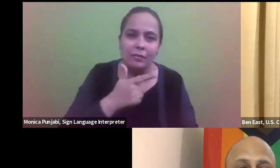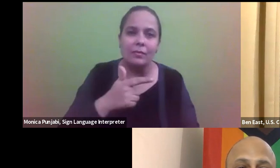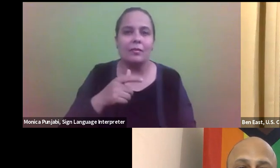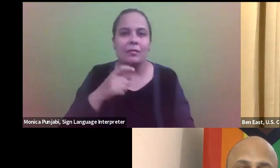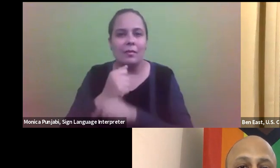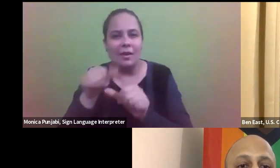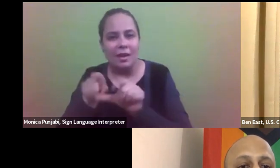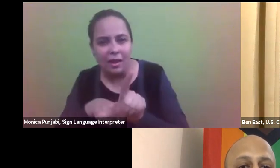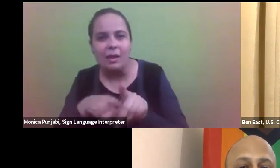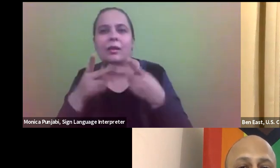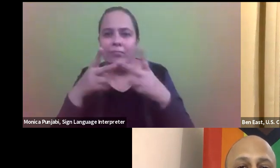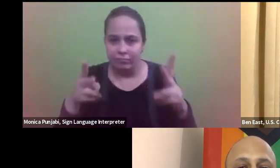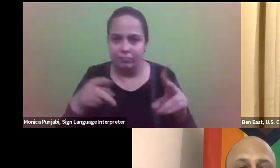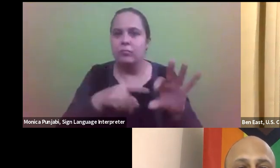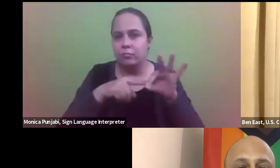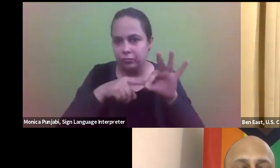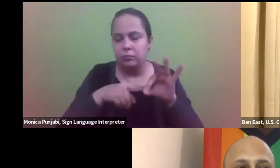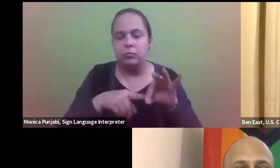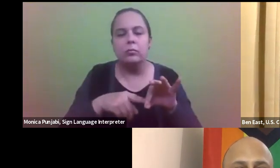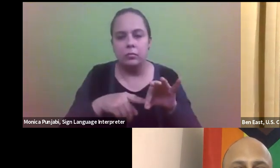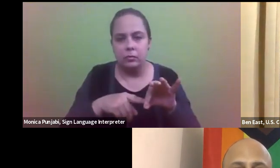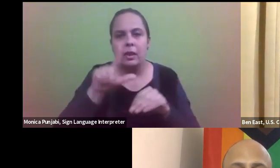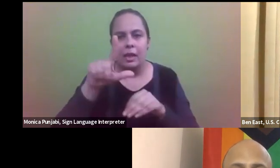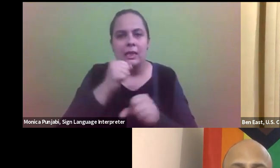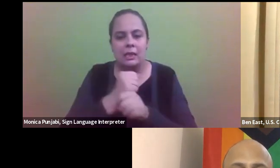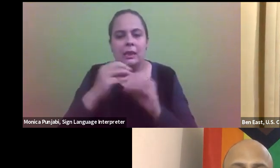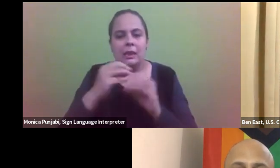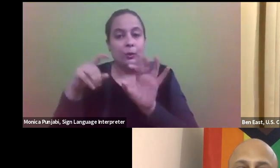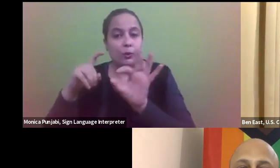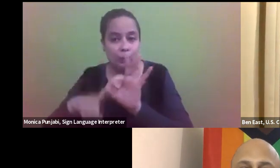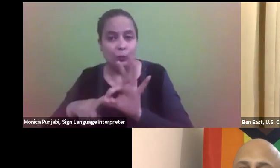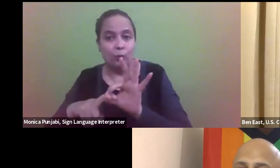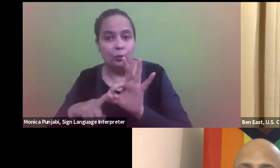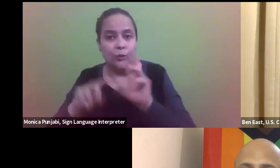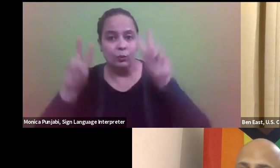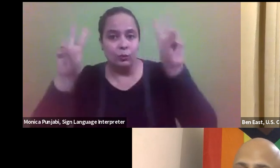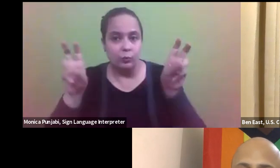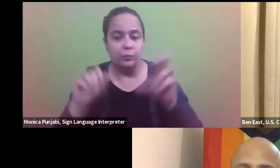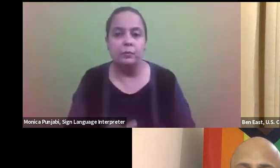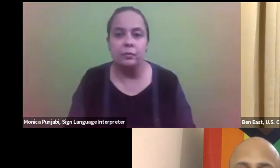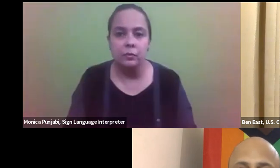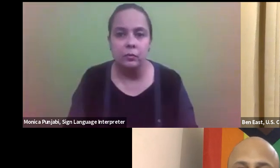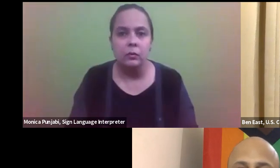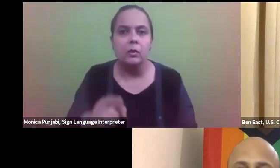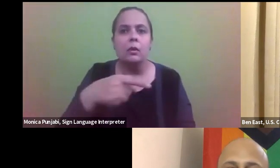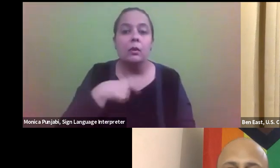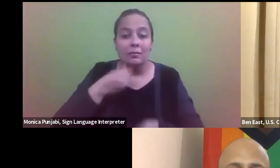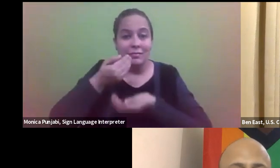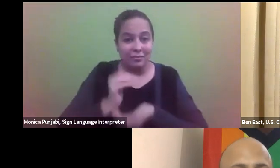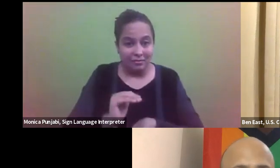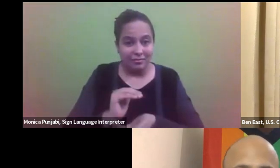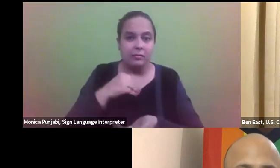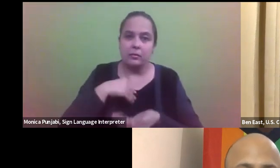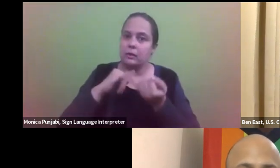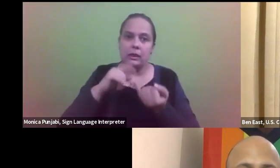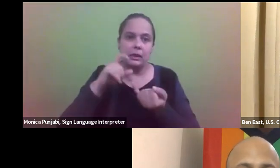says has been experienced by me personally. Now, I was born as untouchable due to my caste and as a criminal due to my